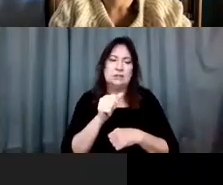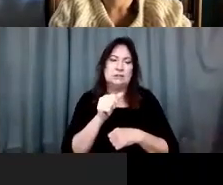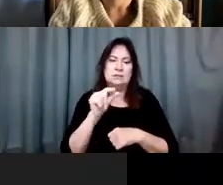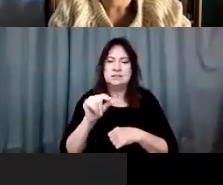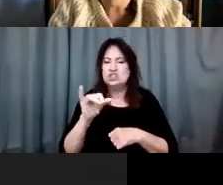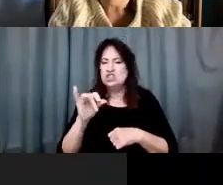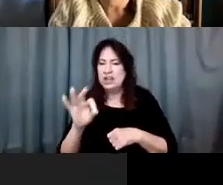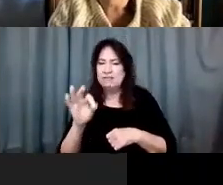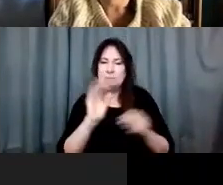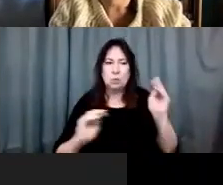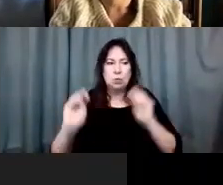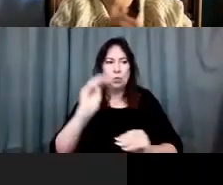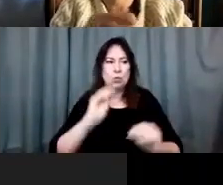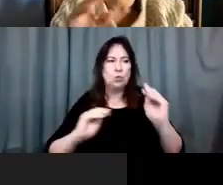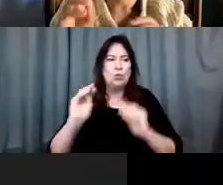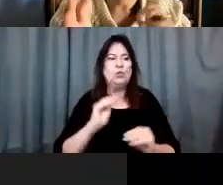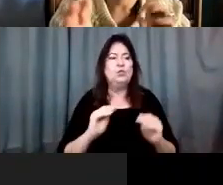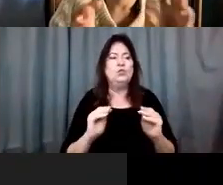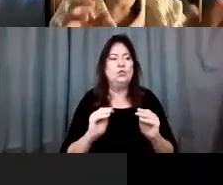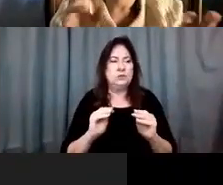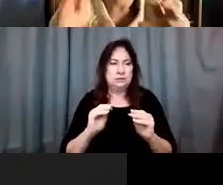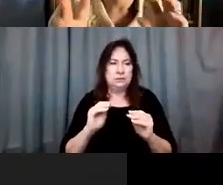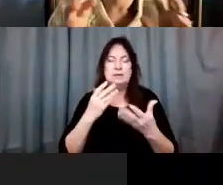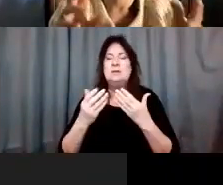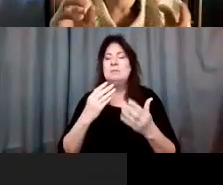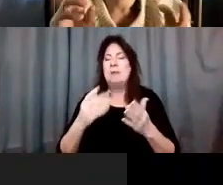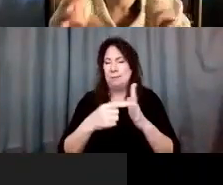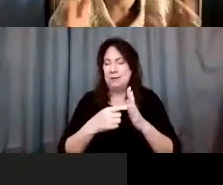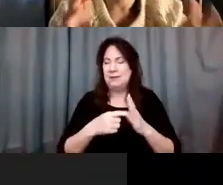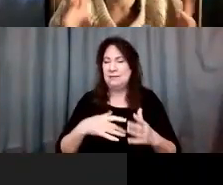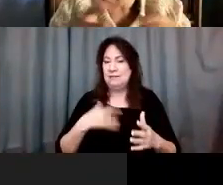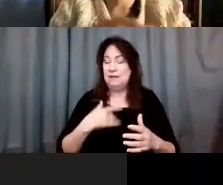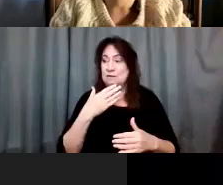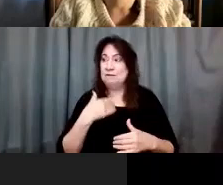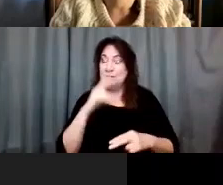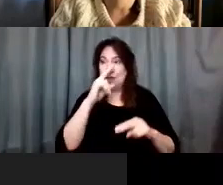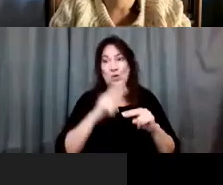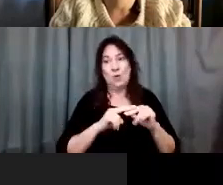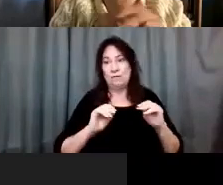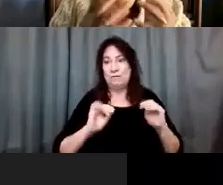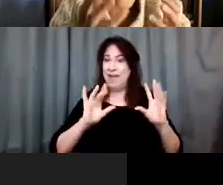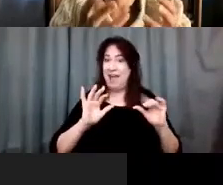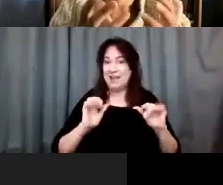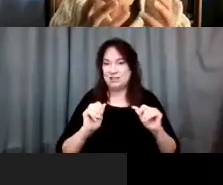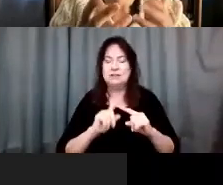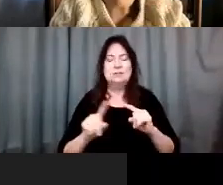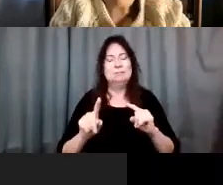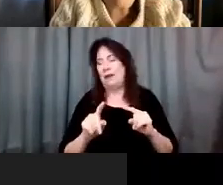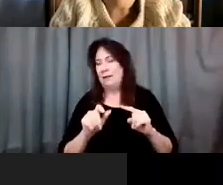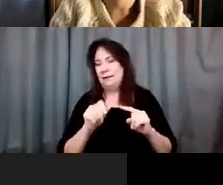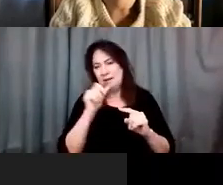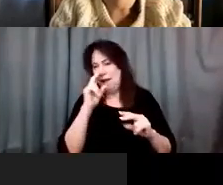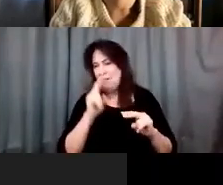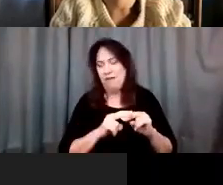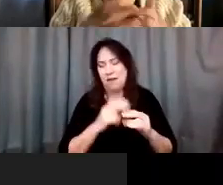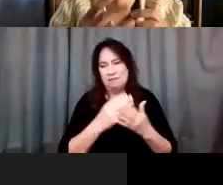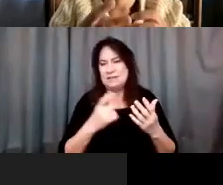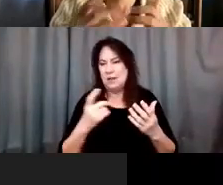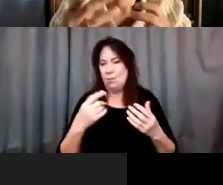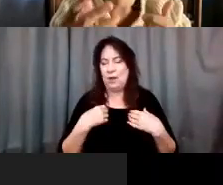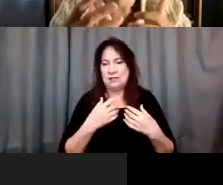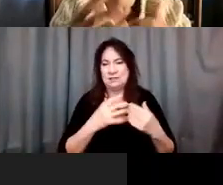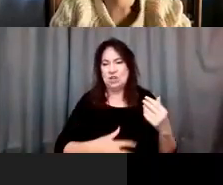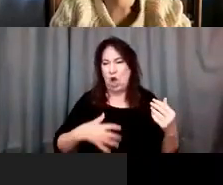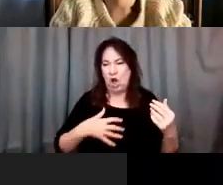know, it might feel fun for the little laugh you've built in or the cool flashiness, but it's really not going to be fun if somebody has nausea